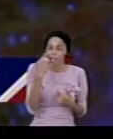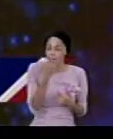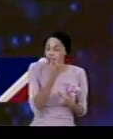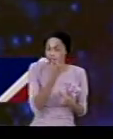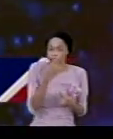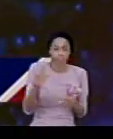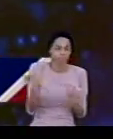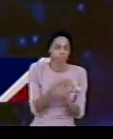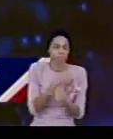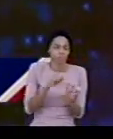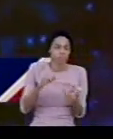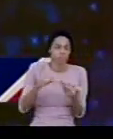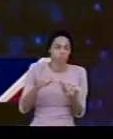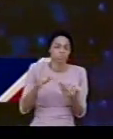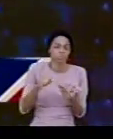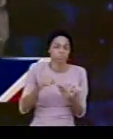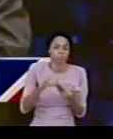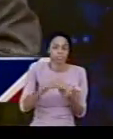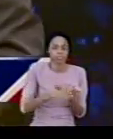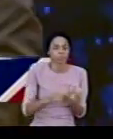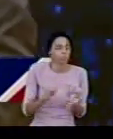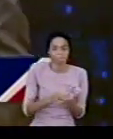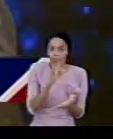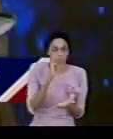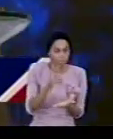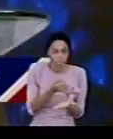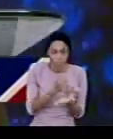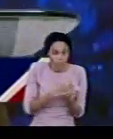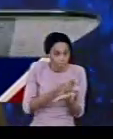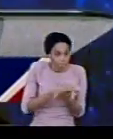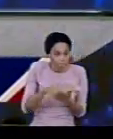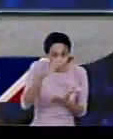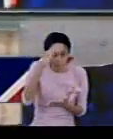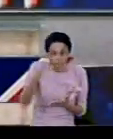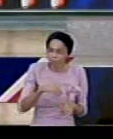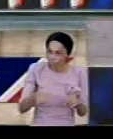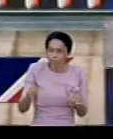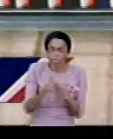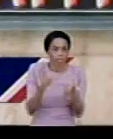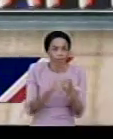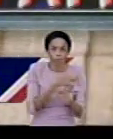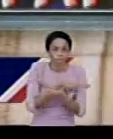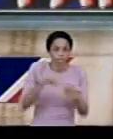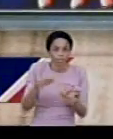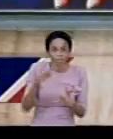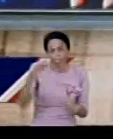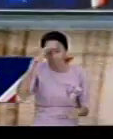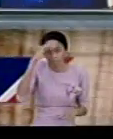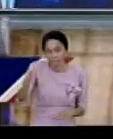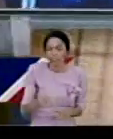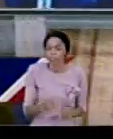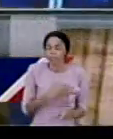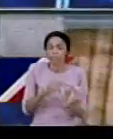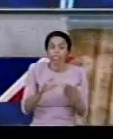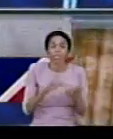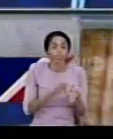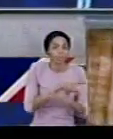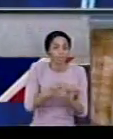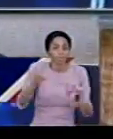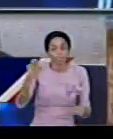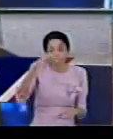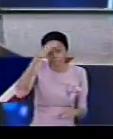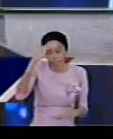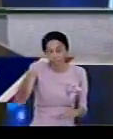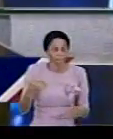that's not a righteous man, but a lawless man. And a lawless man